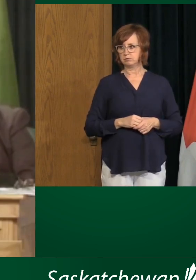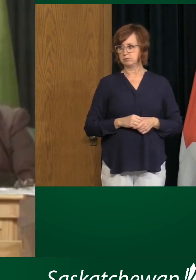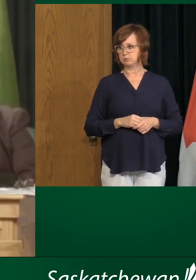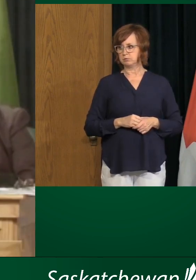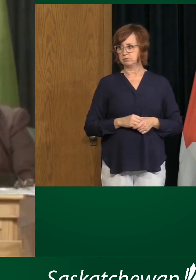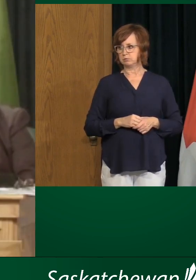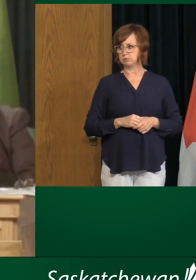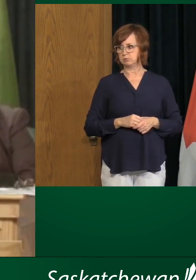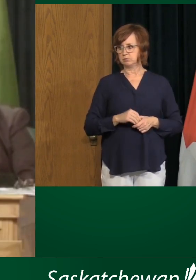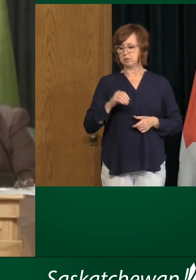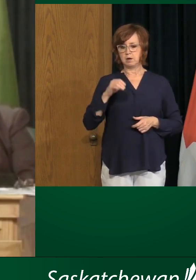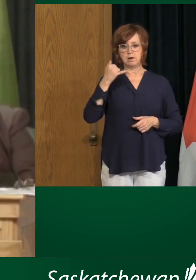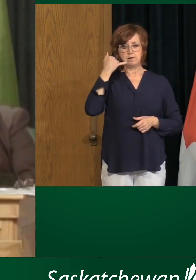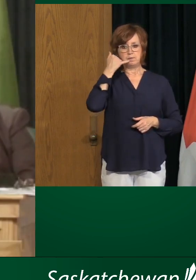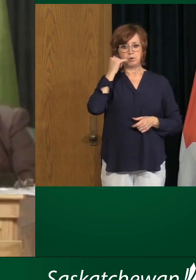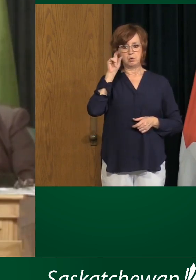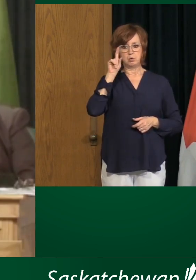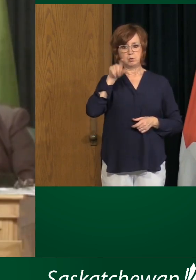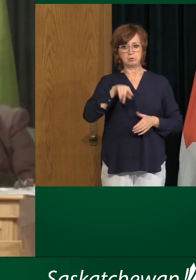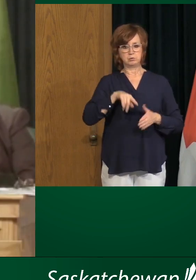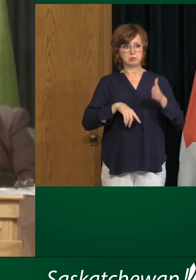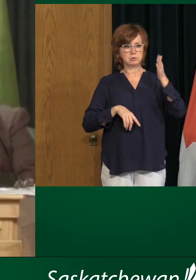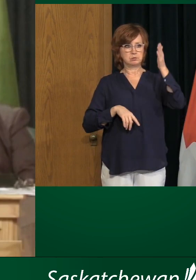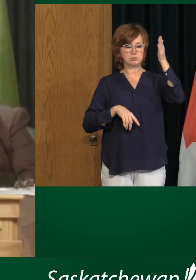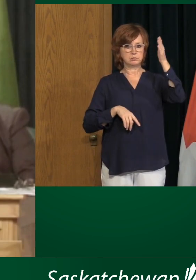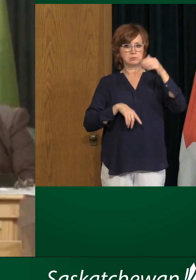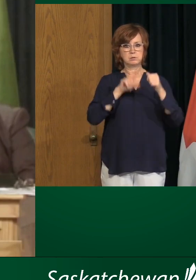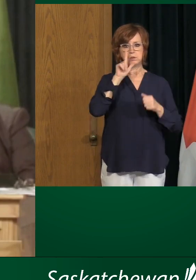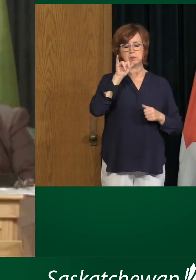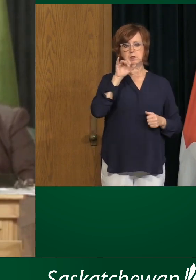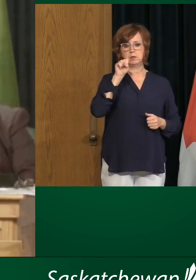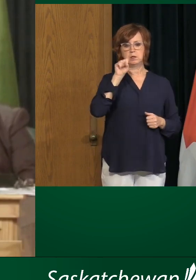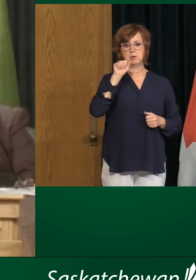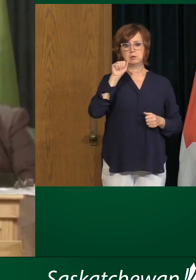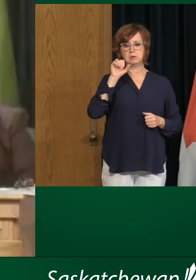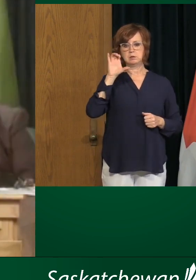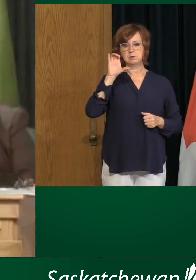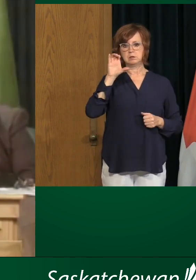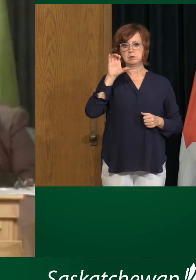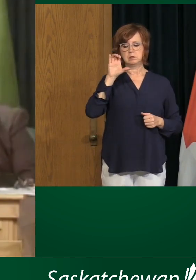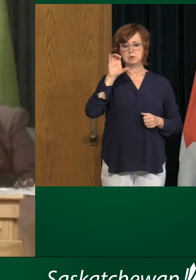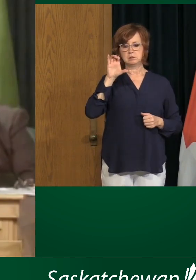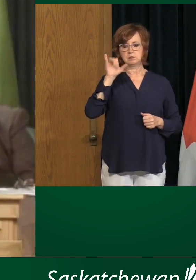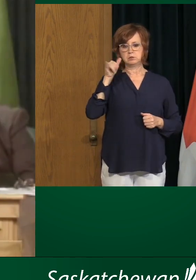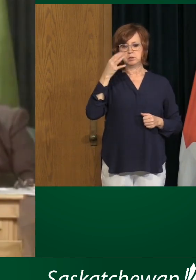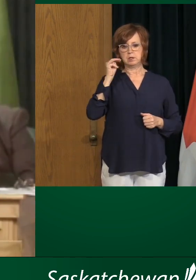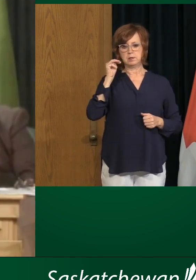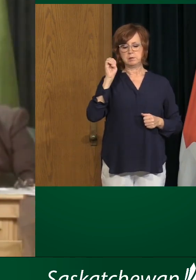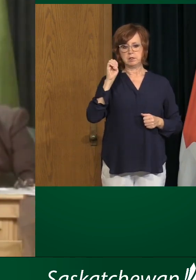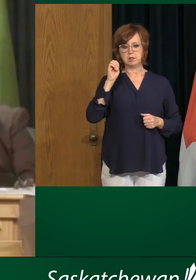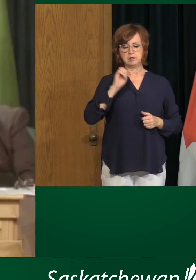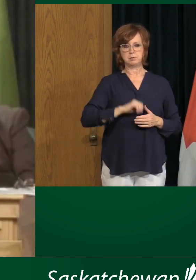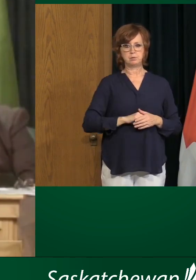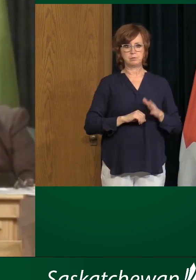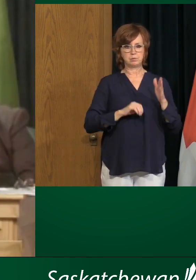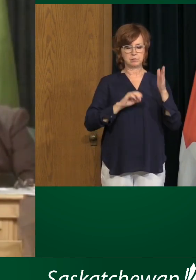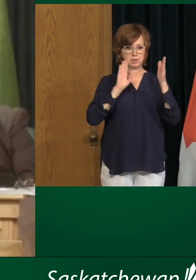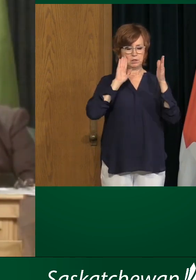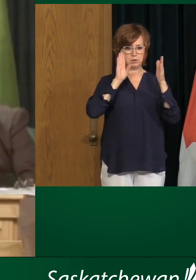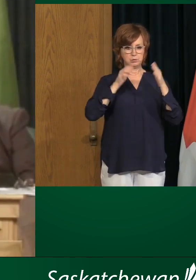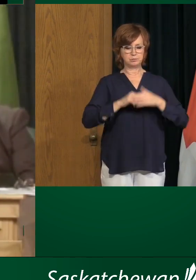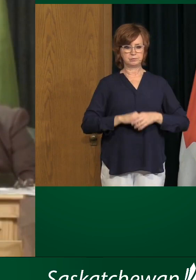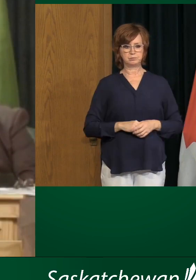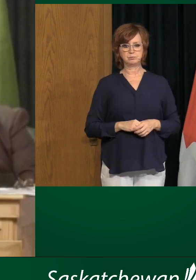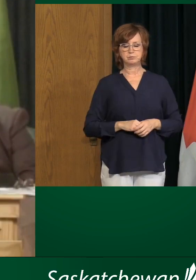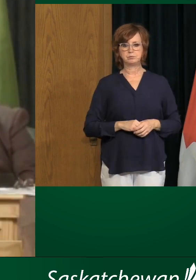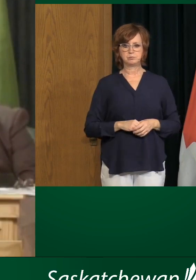We'll take another question on the line, please. We have Lisa Schick with CGME. Hi. We know some